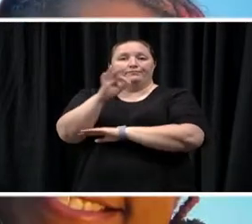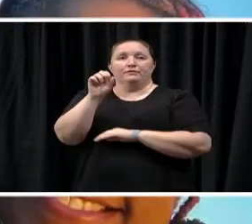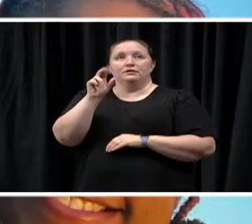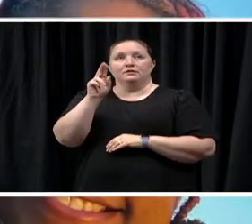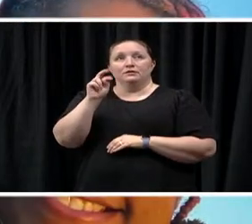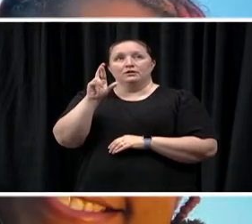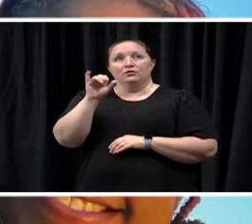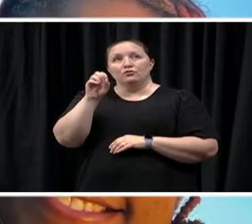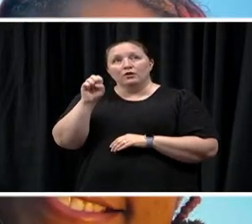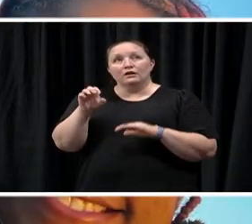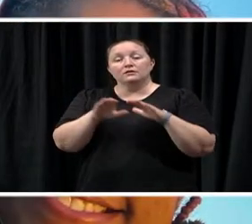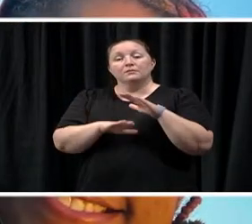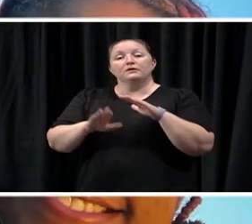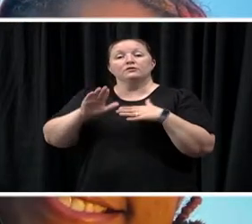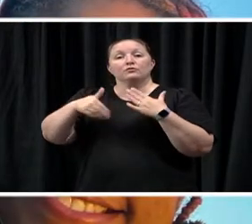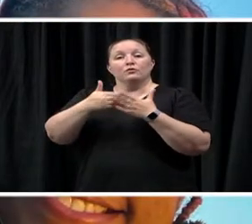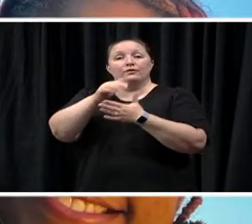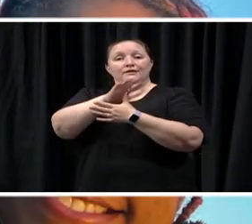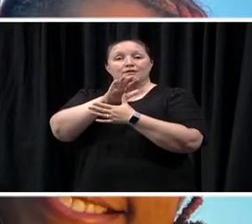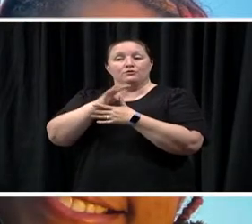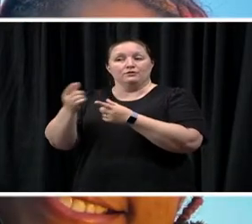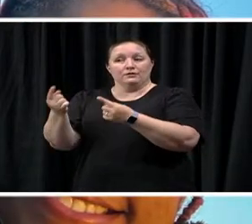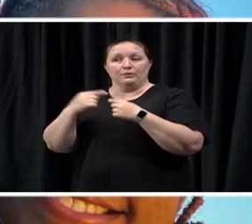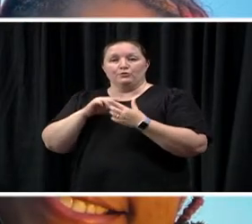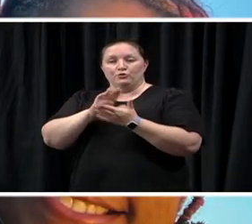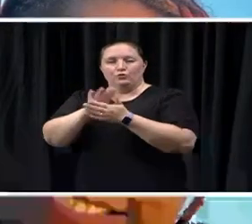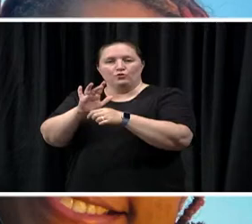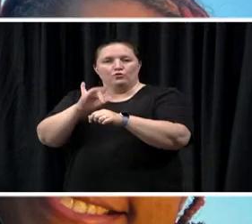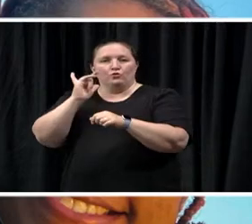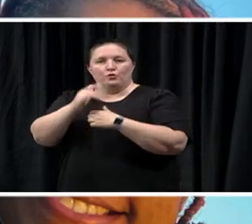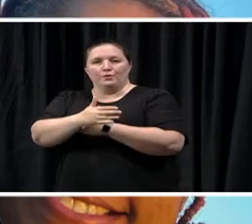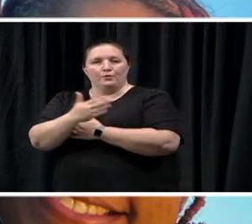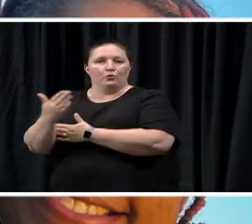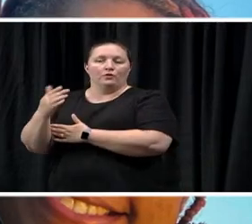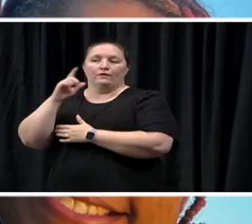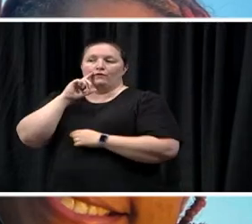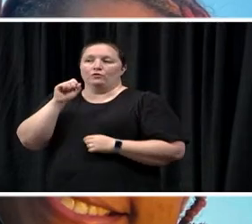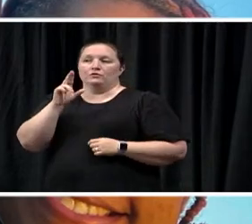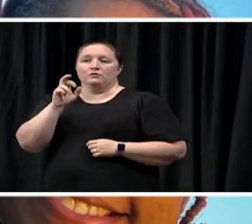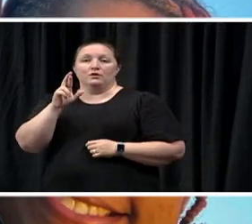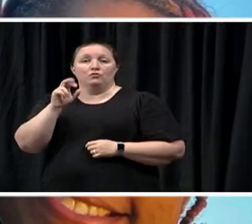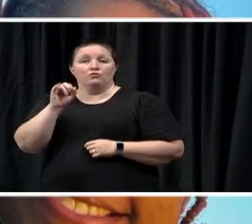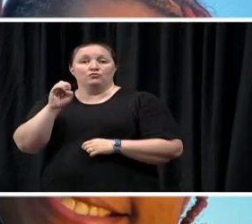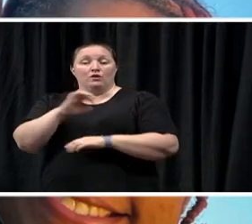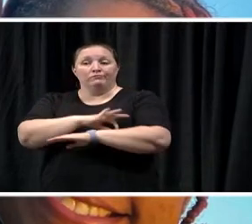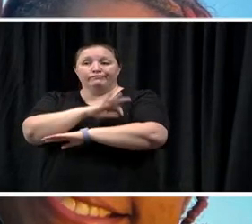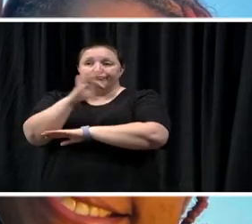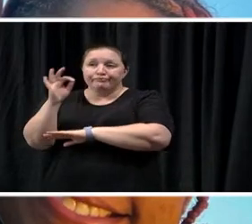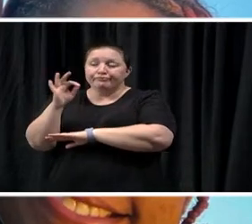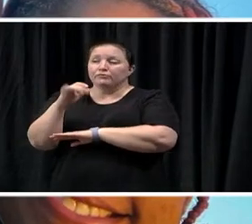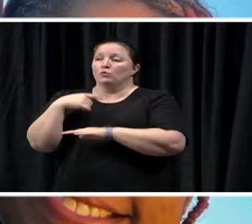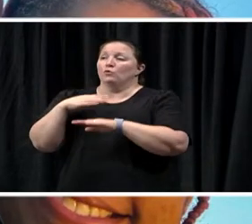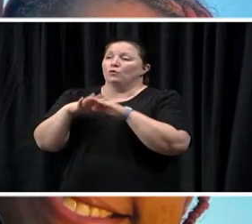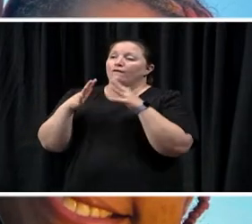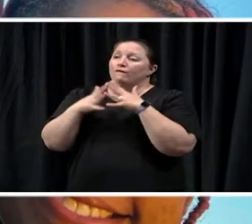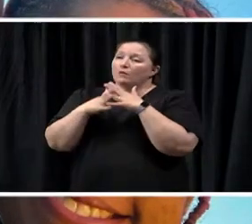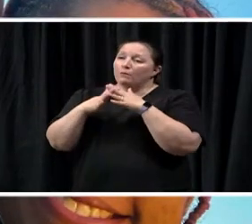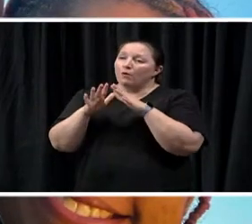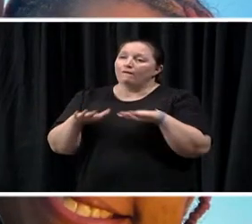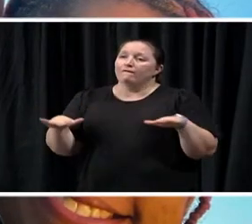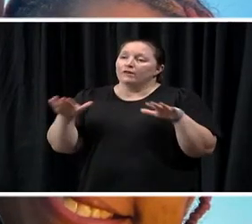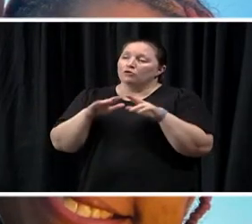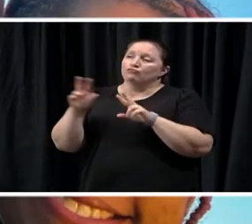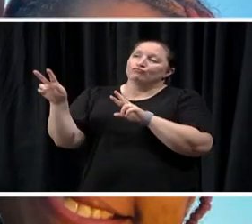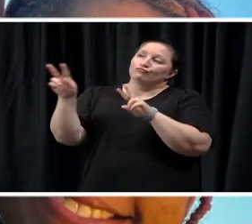basically where like seniors come to school like really early before the sun rises, and then we're out on the football field and we're just watching the sunrise